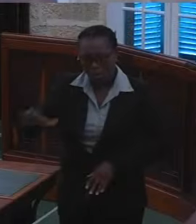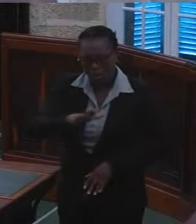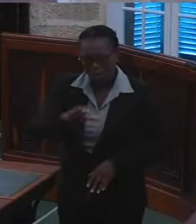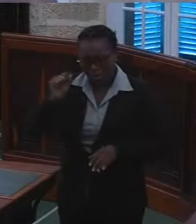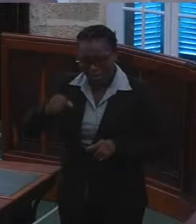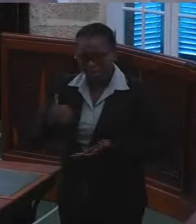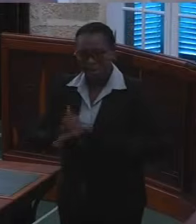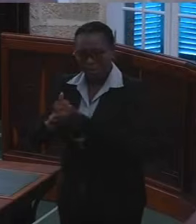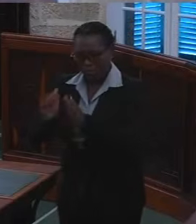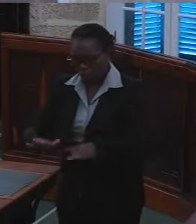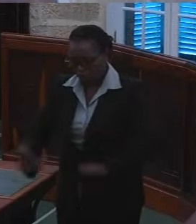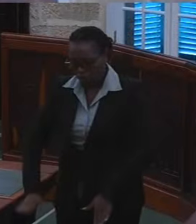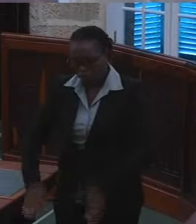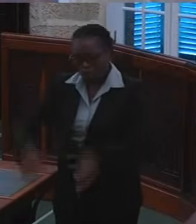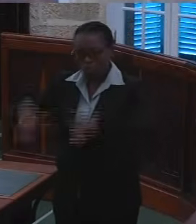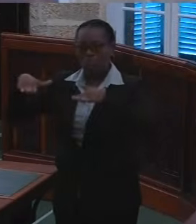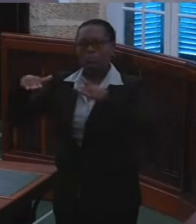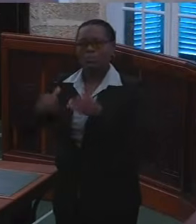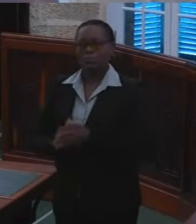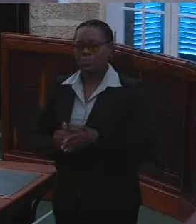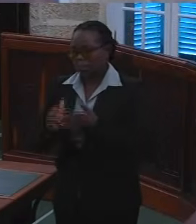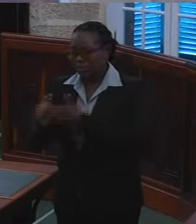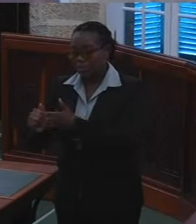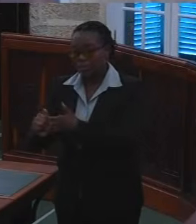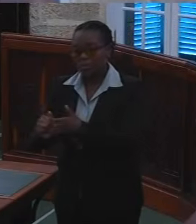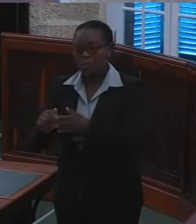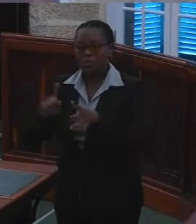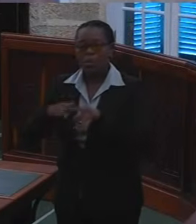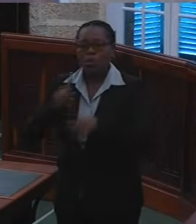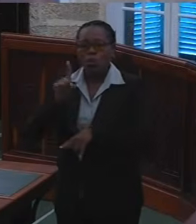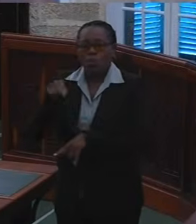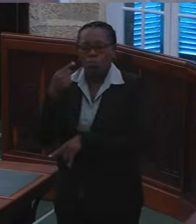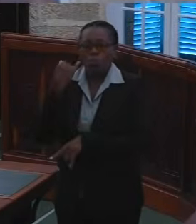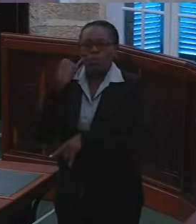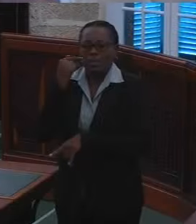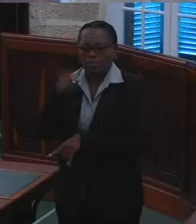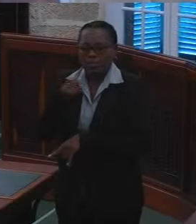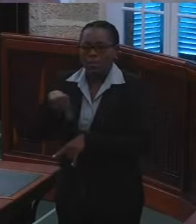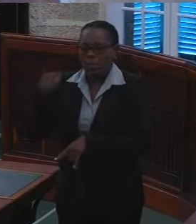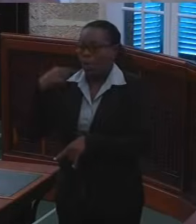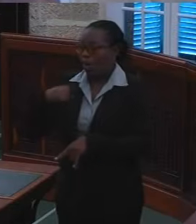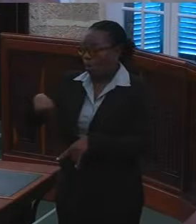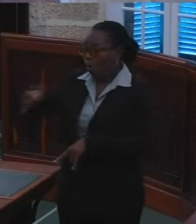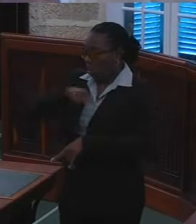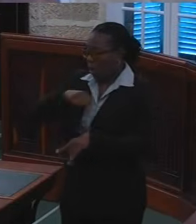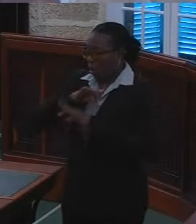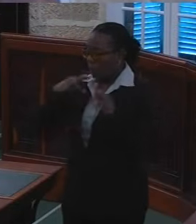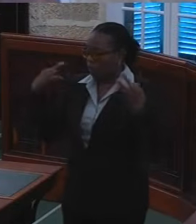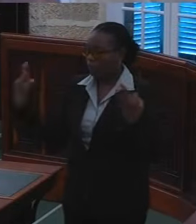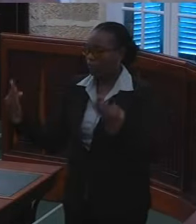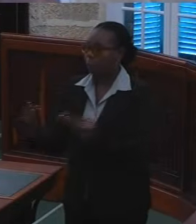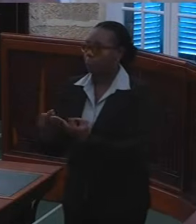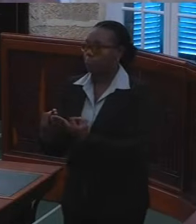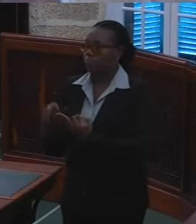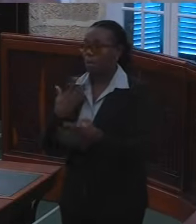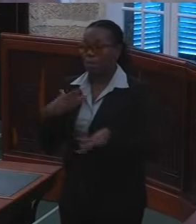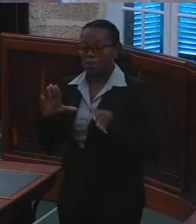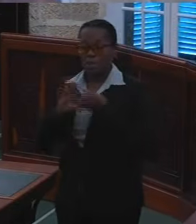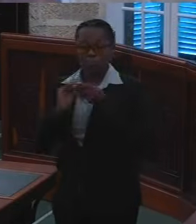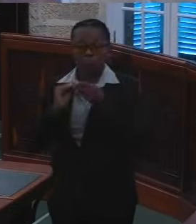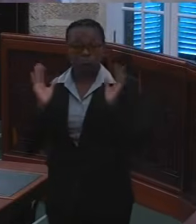extension, the family raising the child. That's what I said. And I will not swallow my words. I probably elasticize on